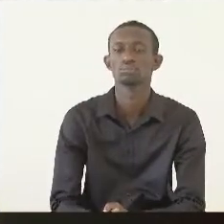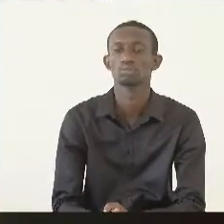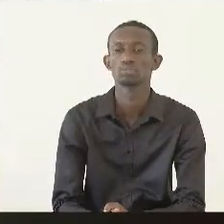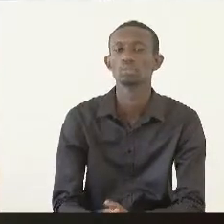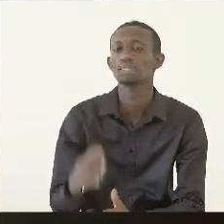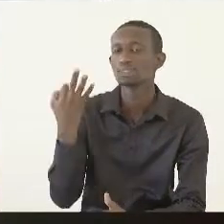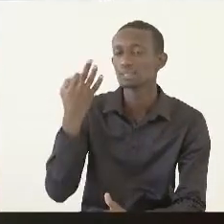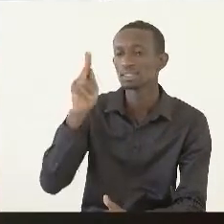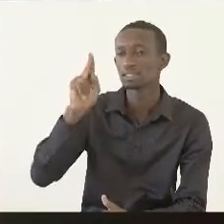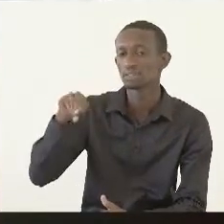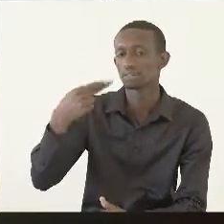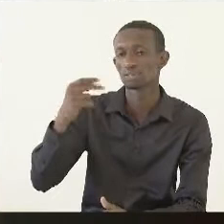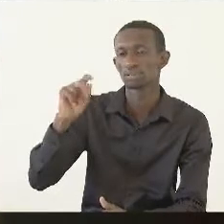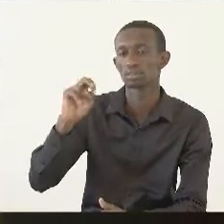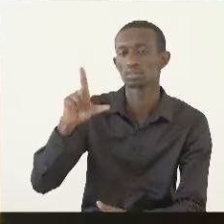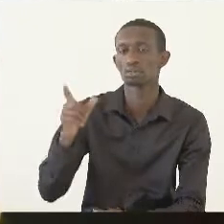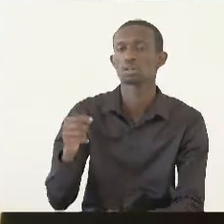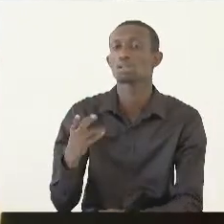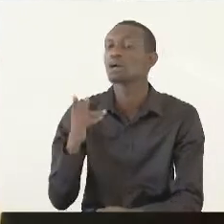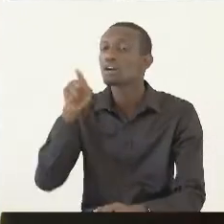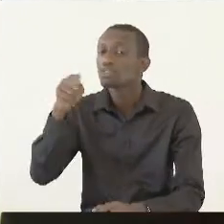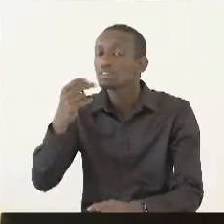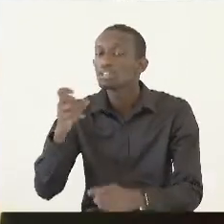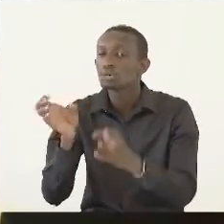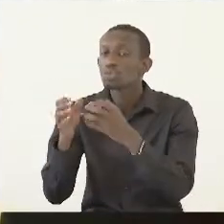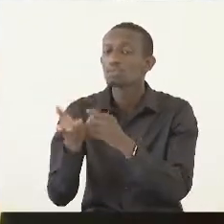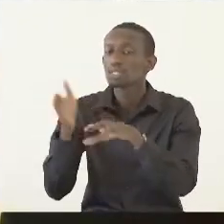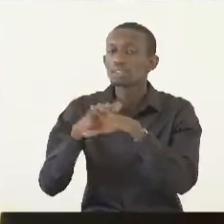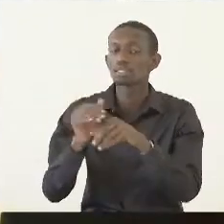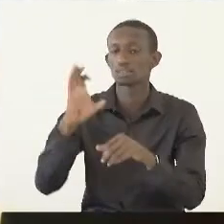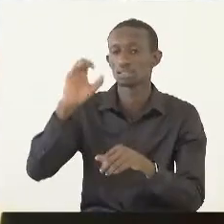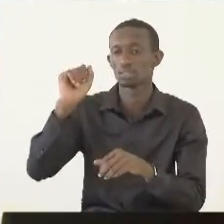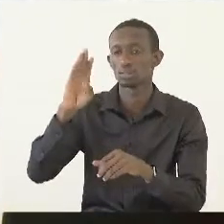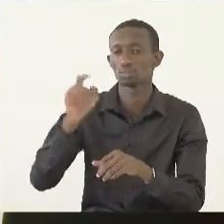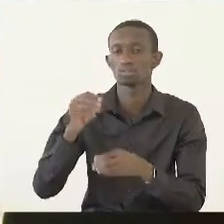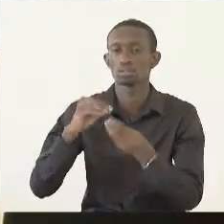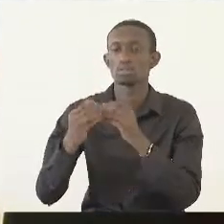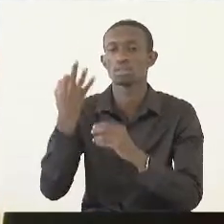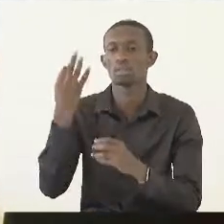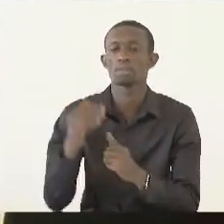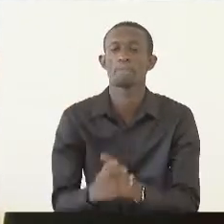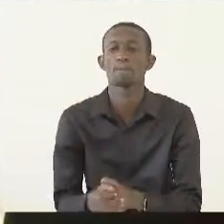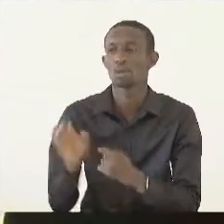3-phenyl. So we have the phenyl group attached on carbon number 3 of this propanoic acid.